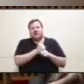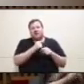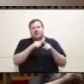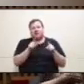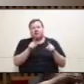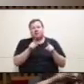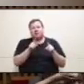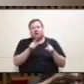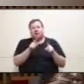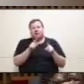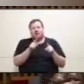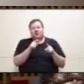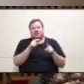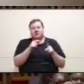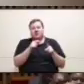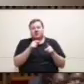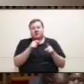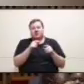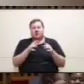extra